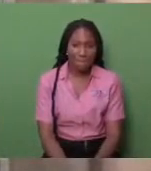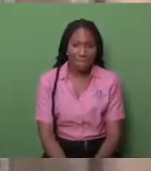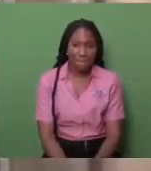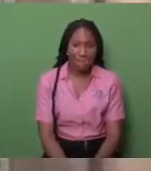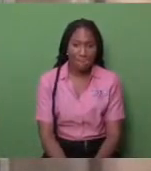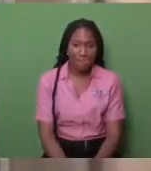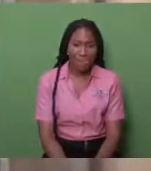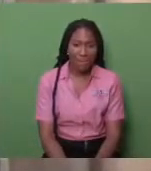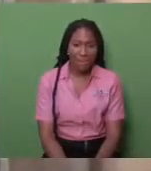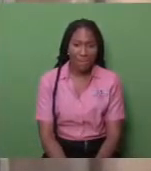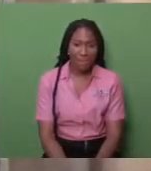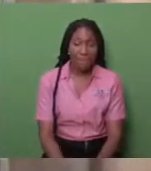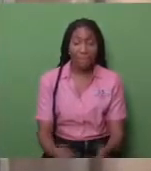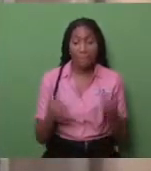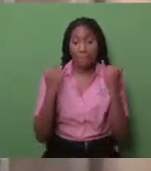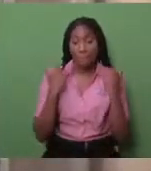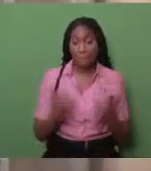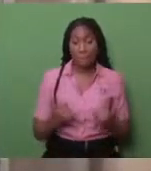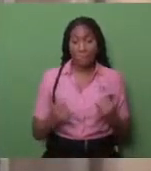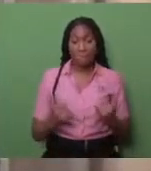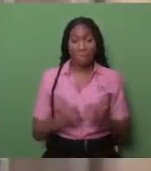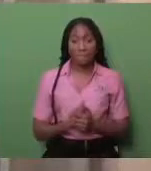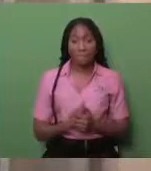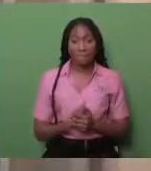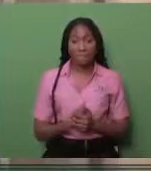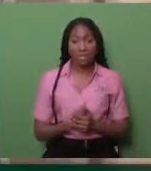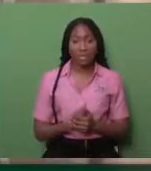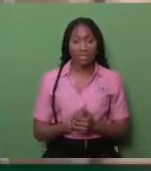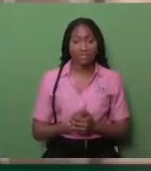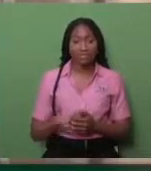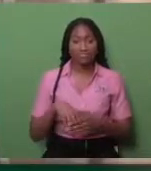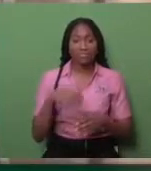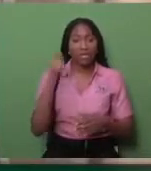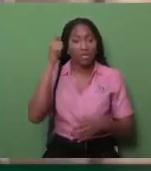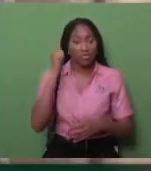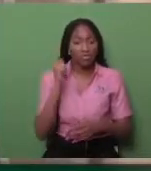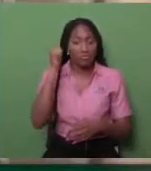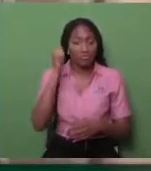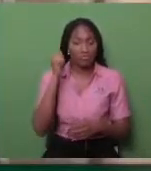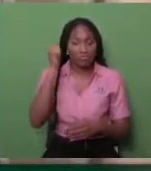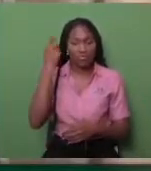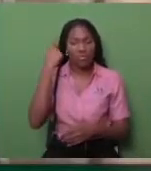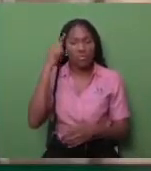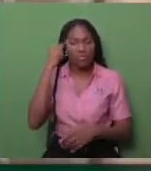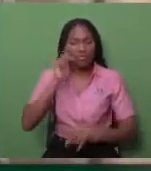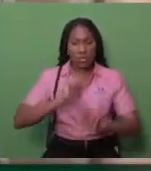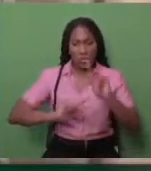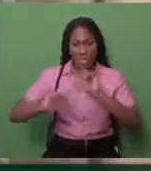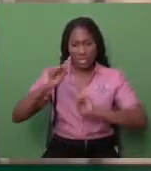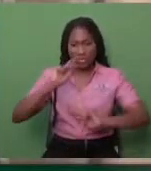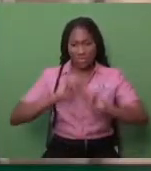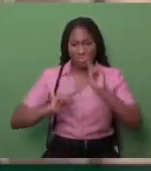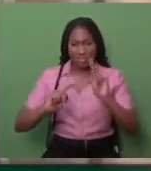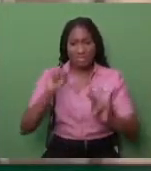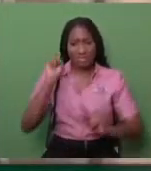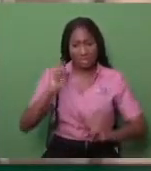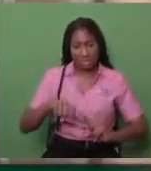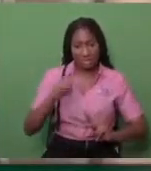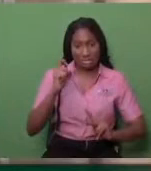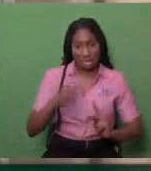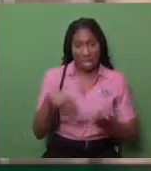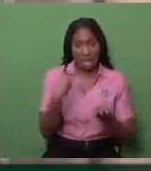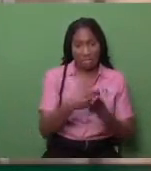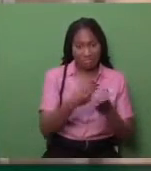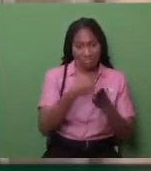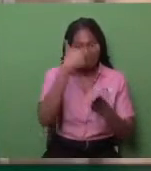Relief measures not reaching those in need. I talk about the salary relief grants now. Minister spent a lot of time, a lot of pages